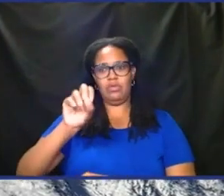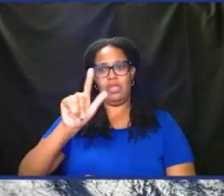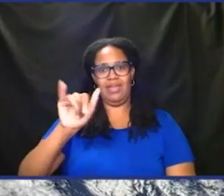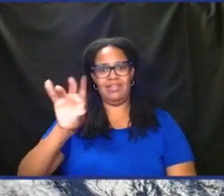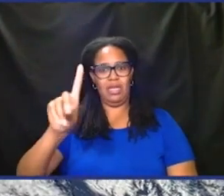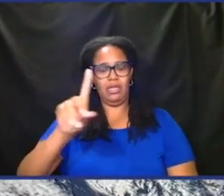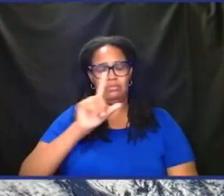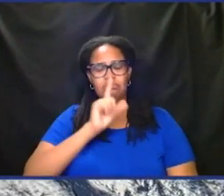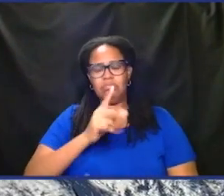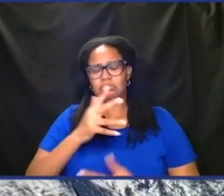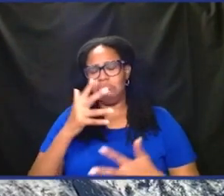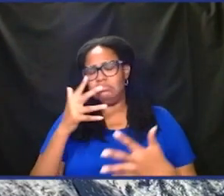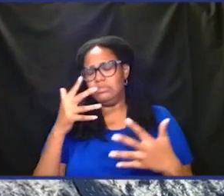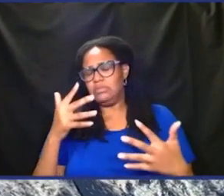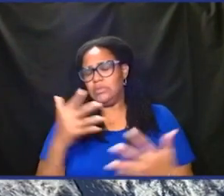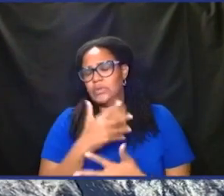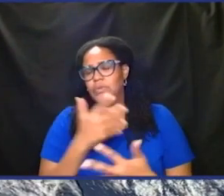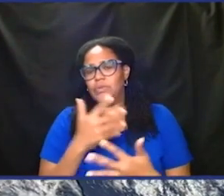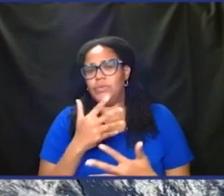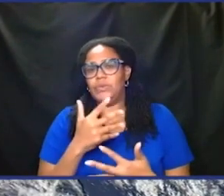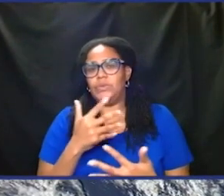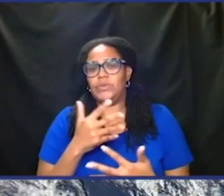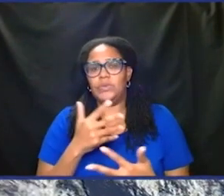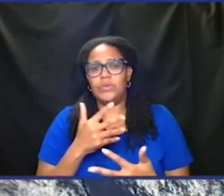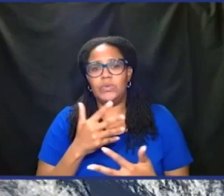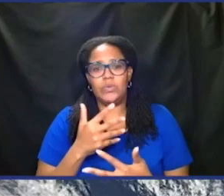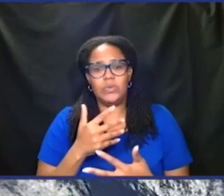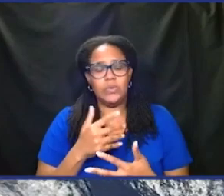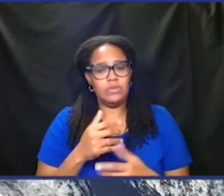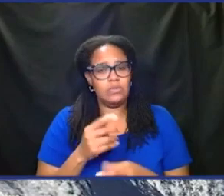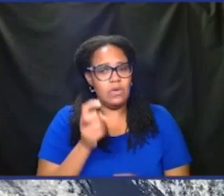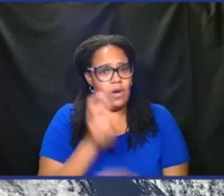And it was a battle to survive.